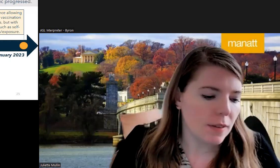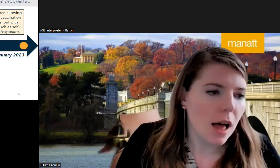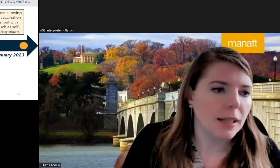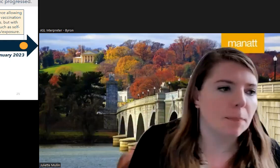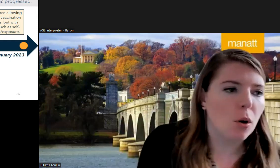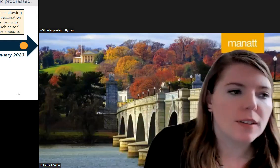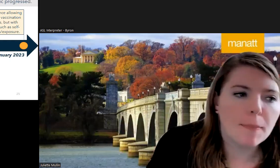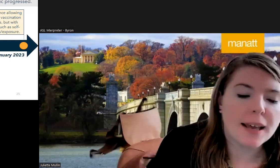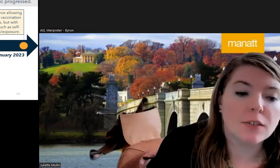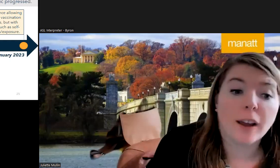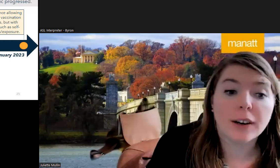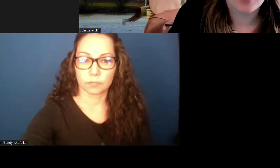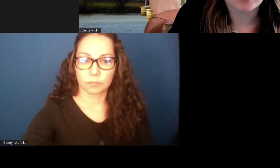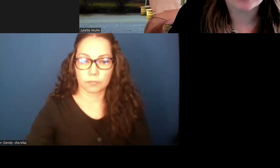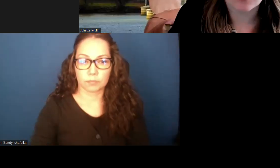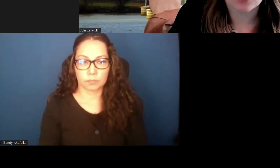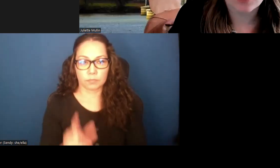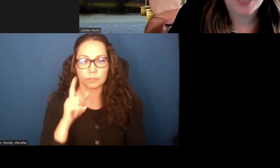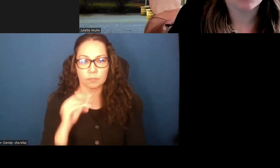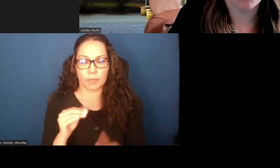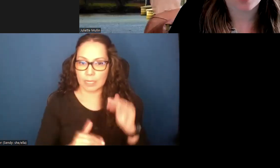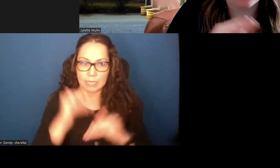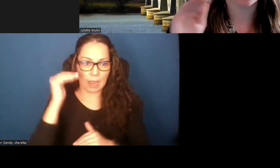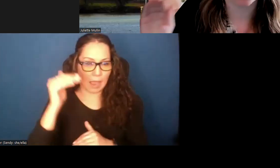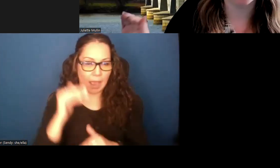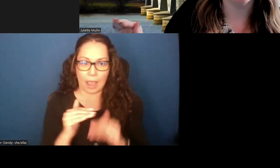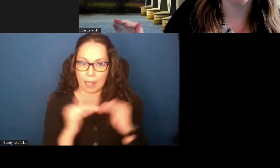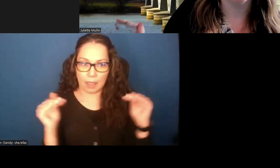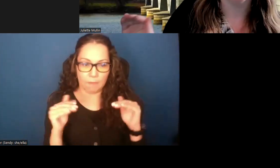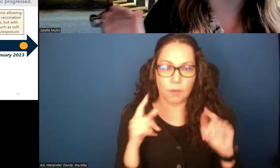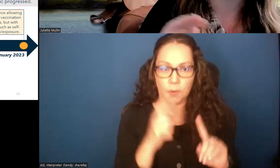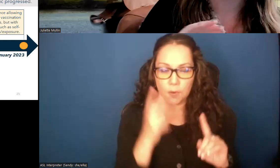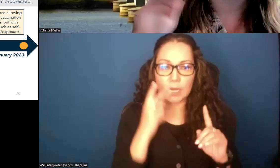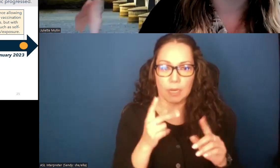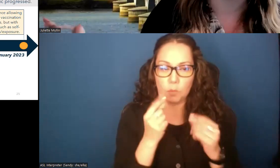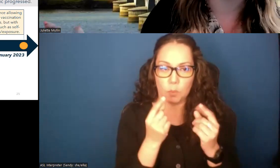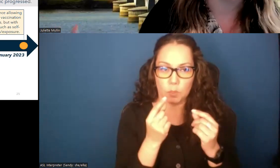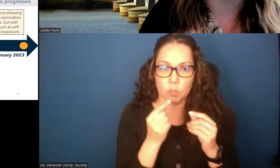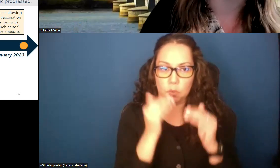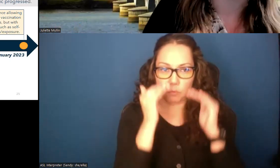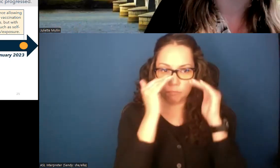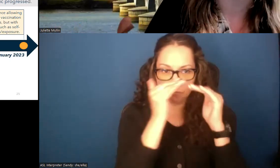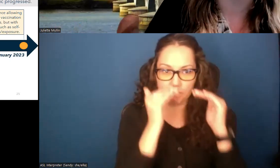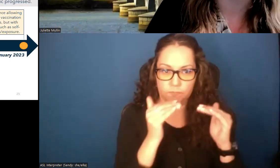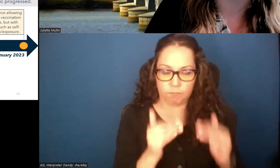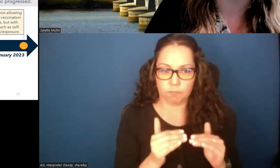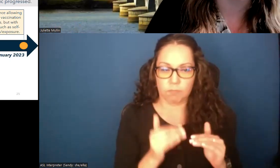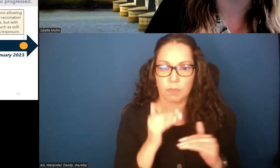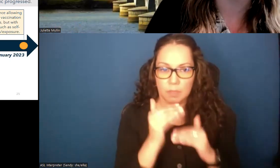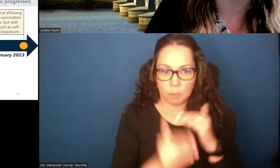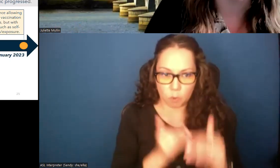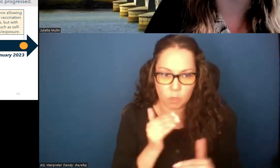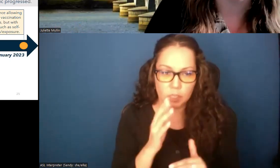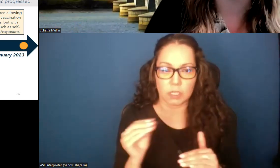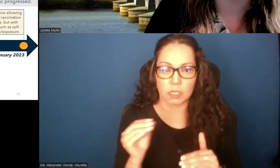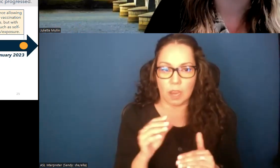So this slide pulls up at a very high level and walks through the progression of long